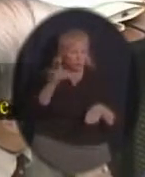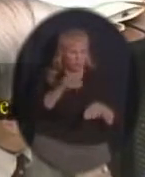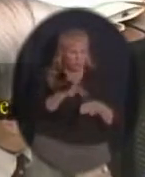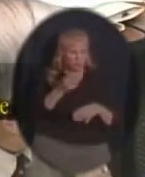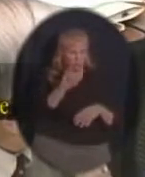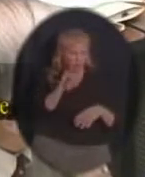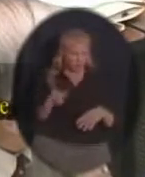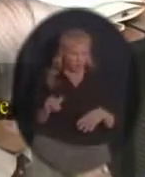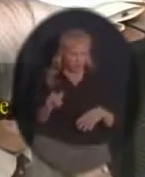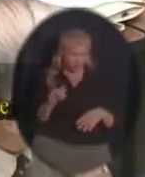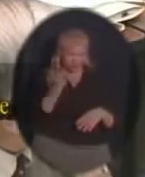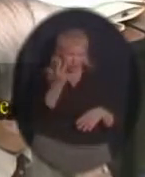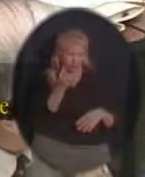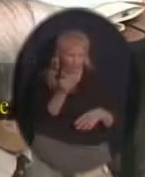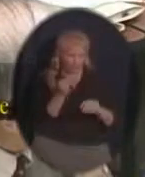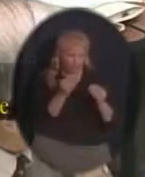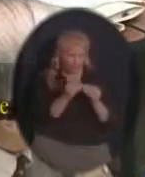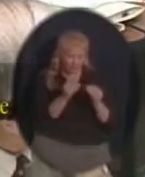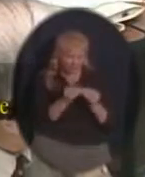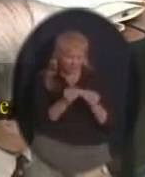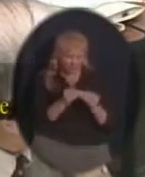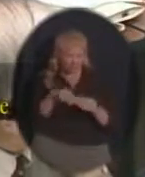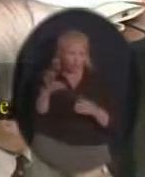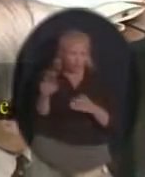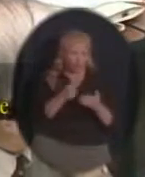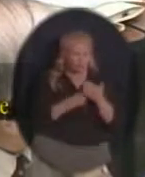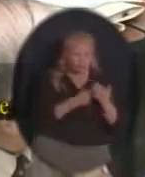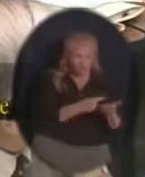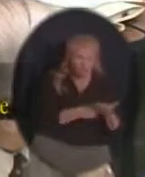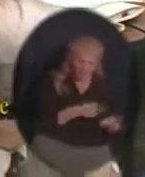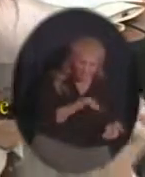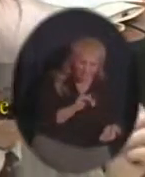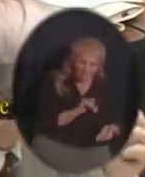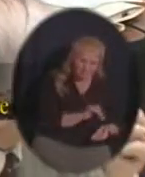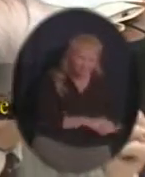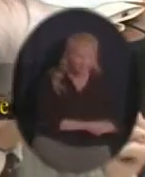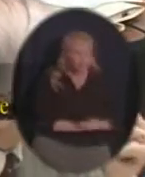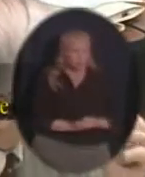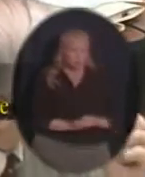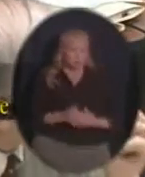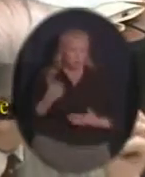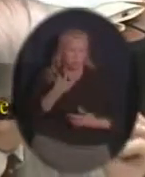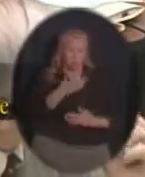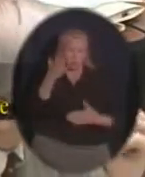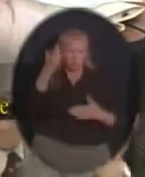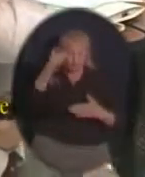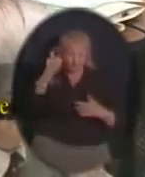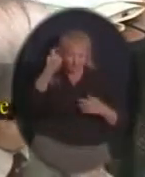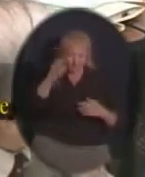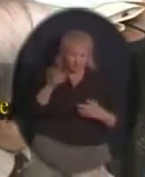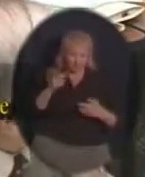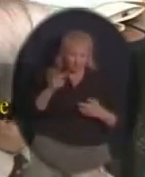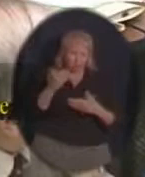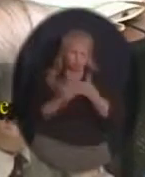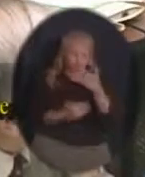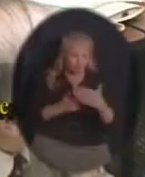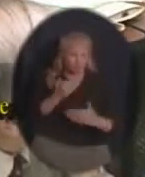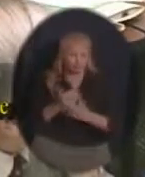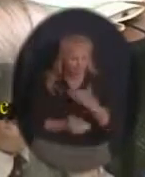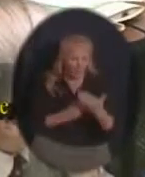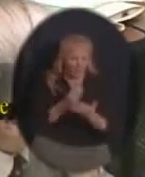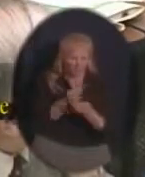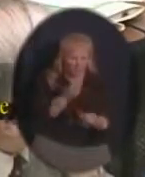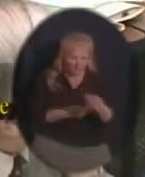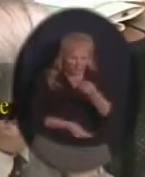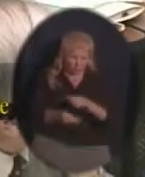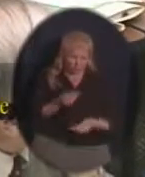13th meeting, which is also going to be discussion, and that's suggested, we're going to be needing to move moving along with the budget process, and I'm going